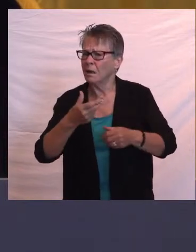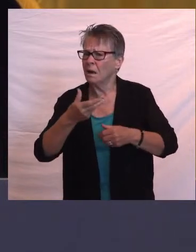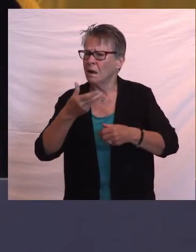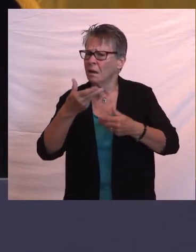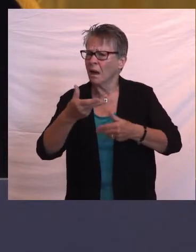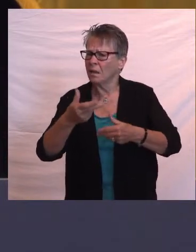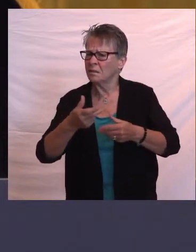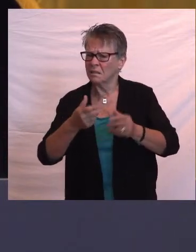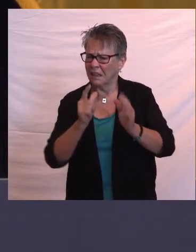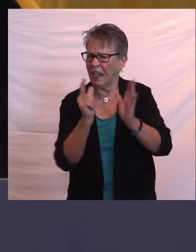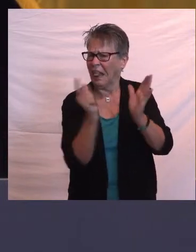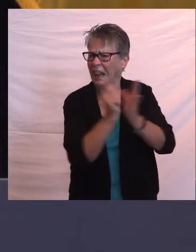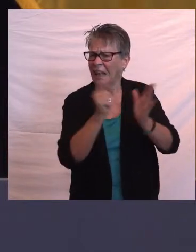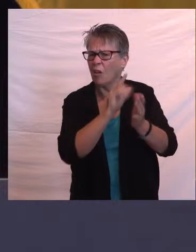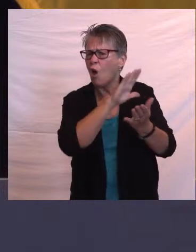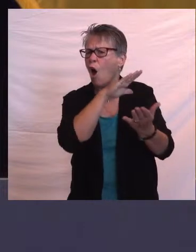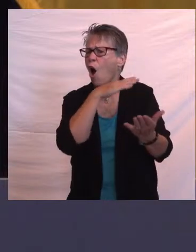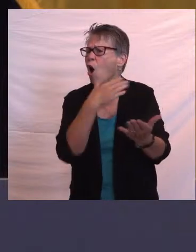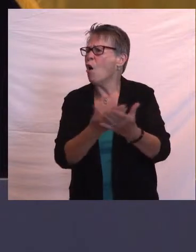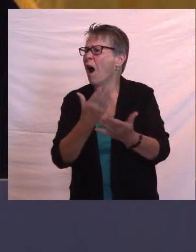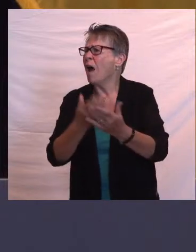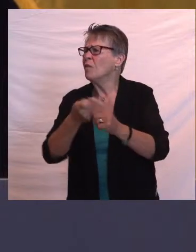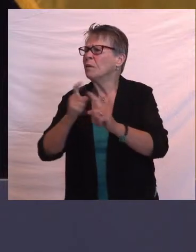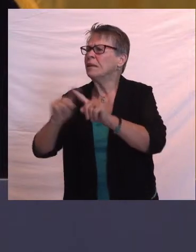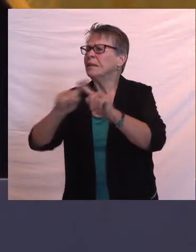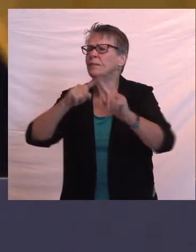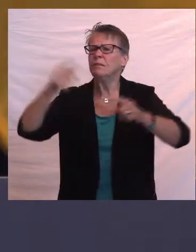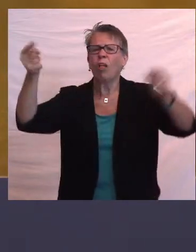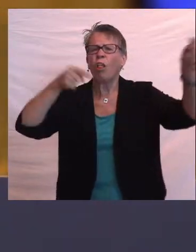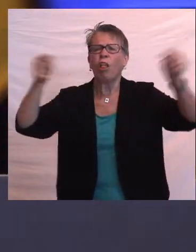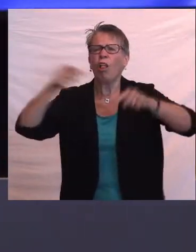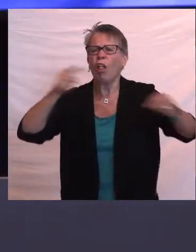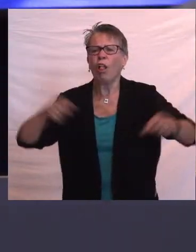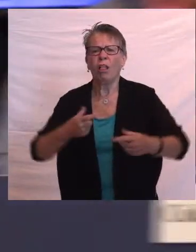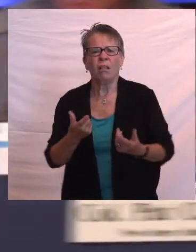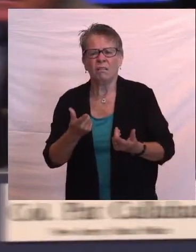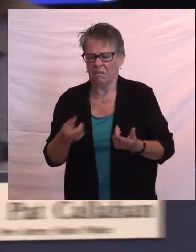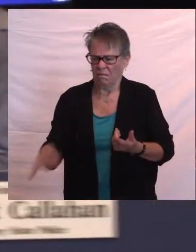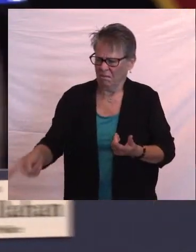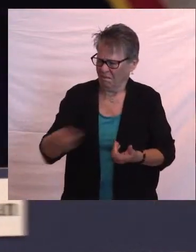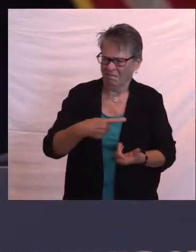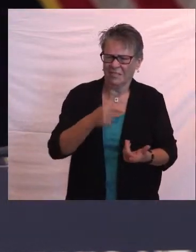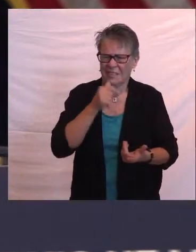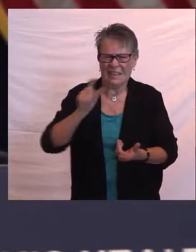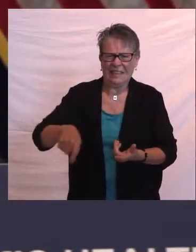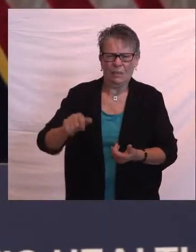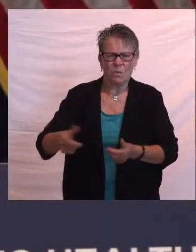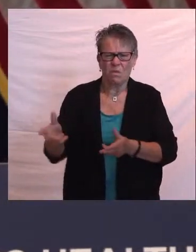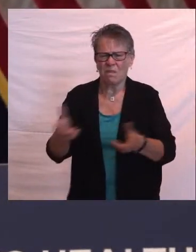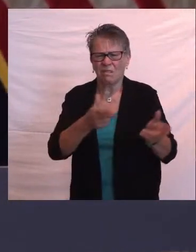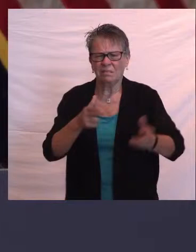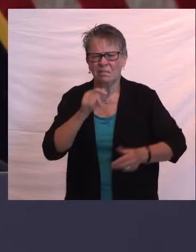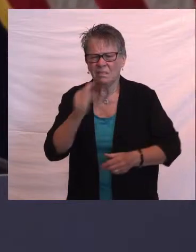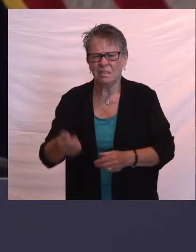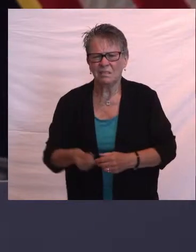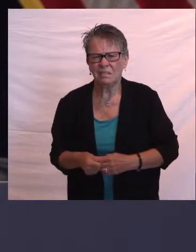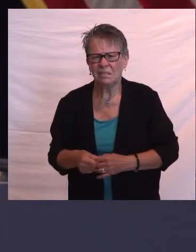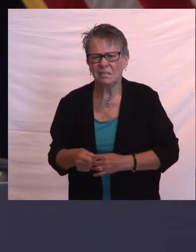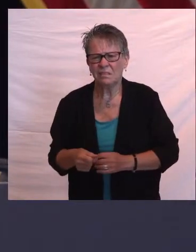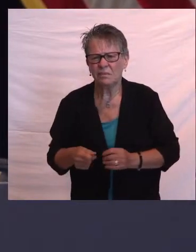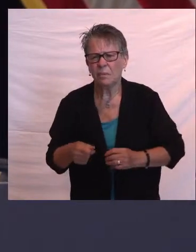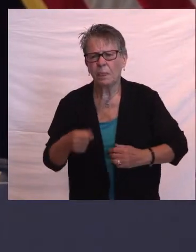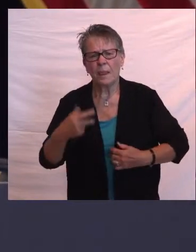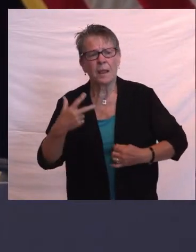maddening. We just had, I won't get into specifics, but just yesterday, up on Interstate 78, we had a stop where